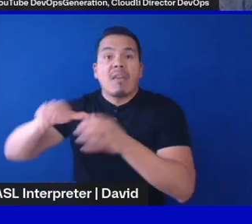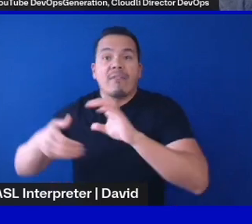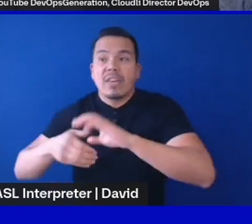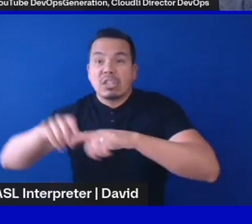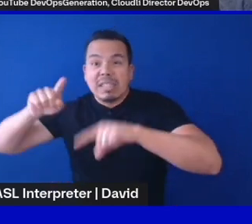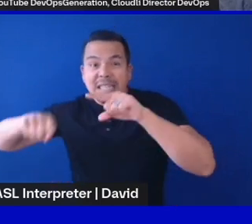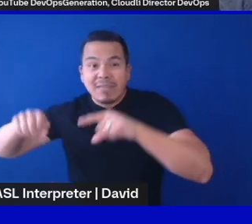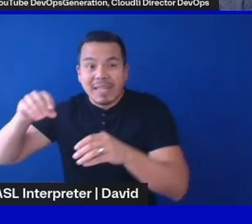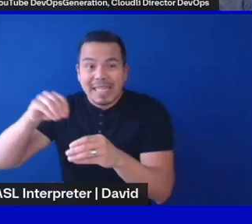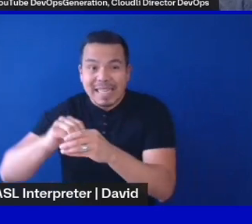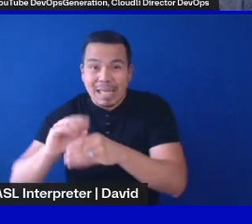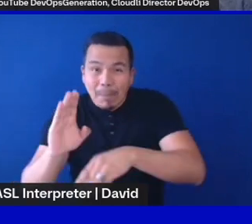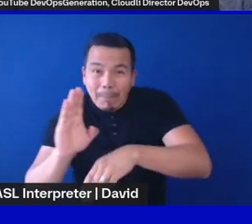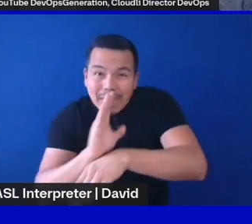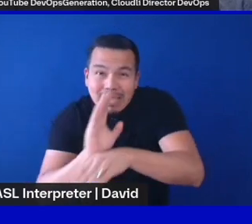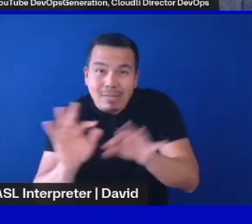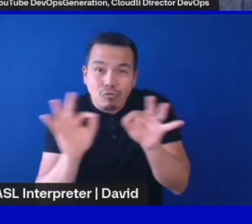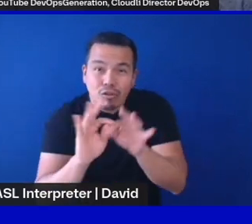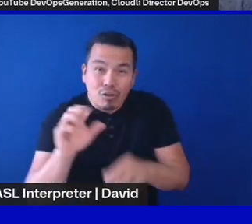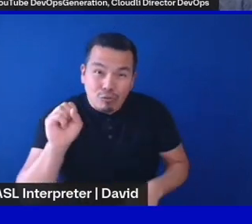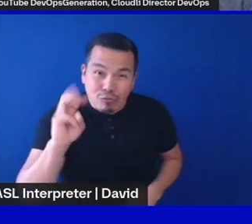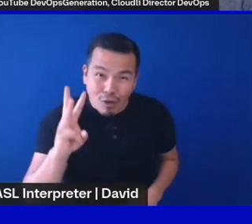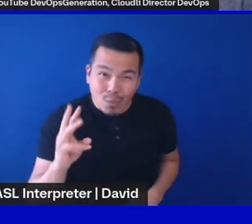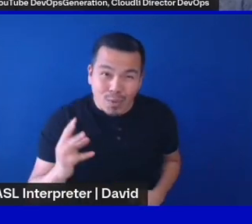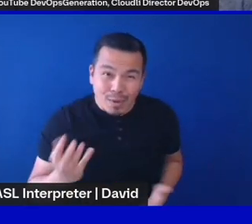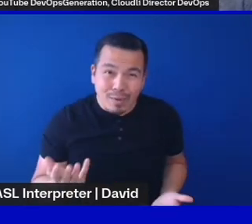in business critical software.